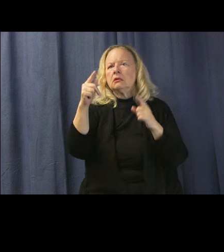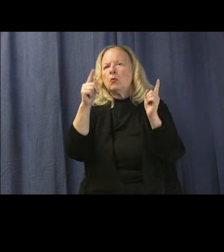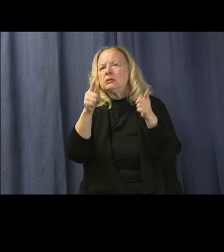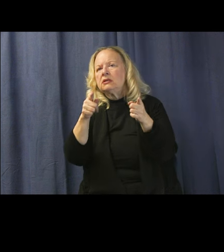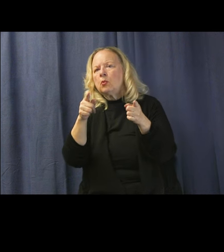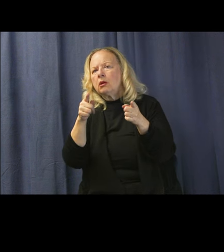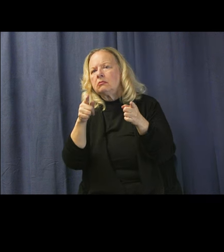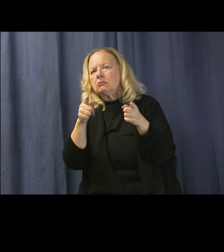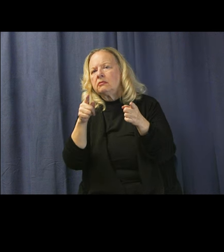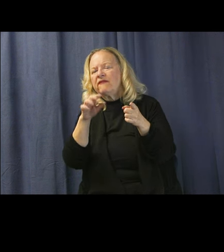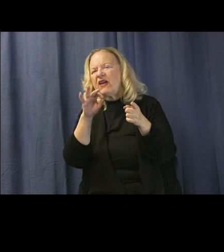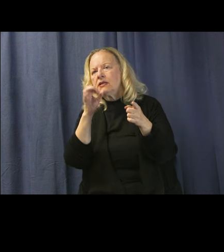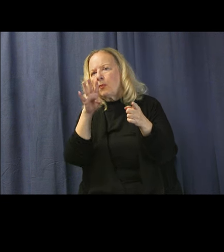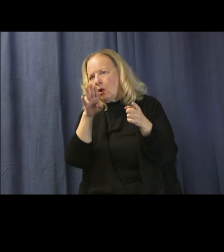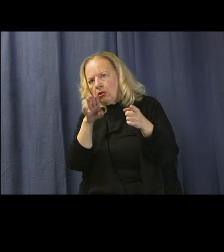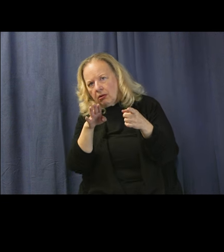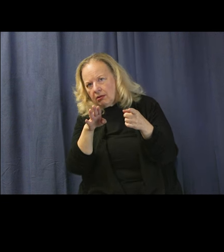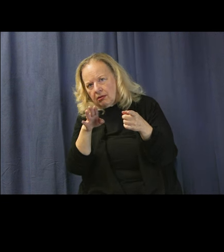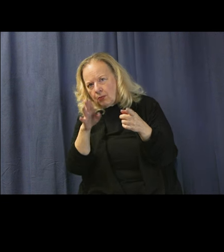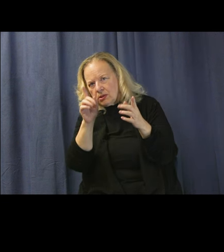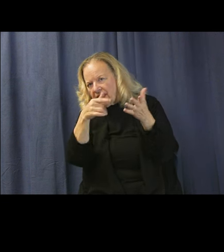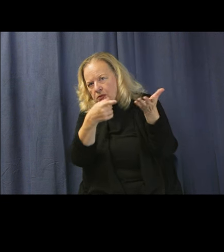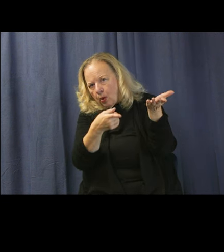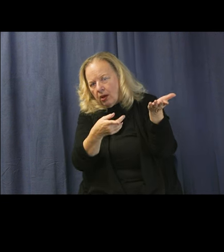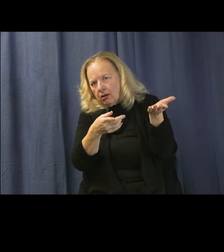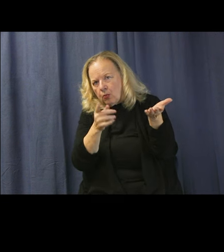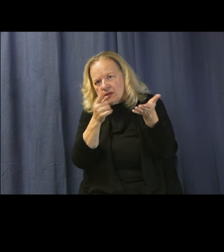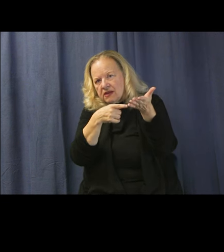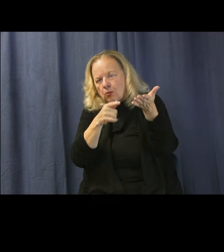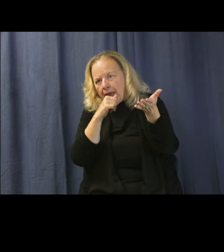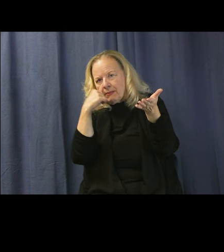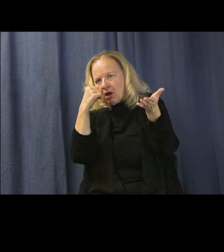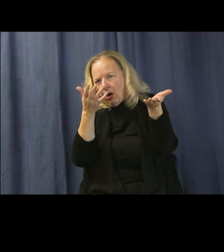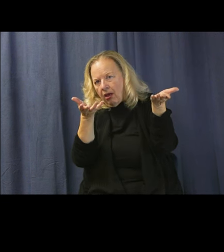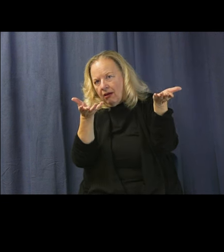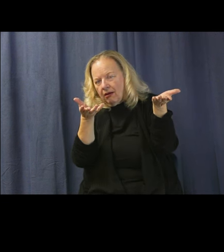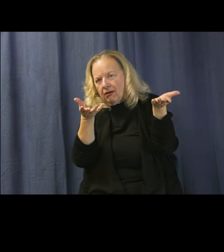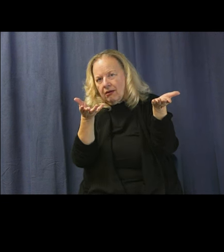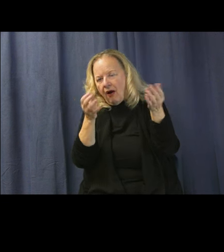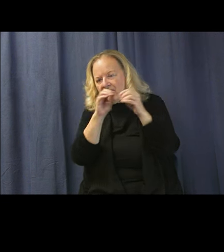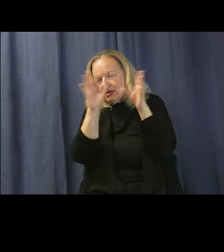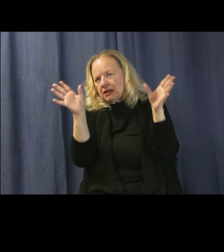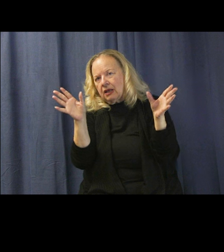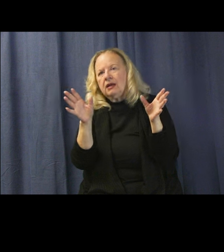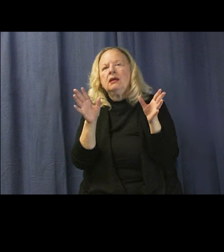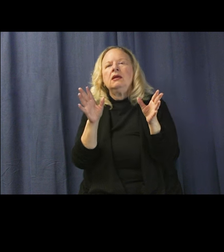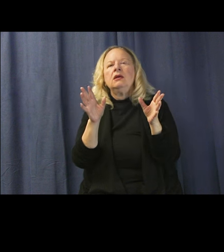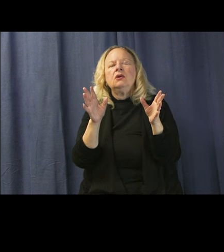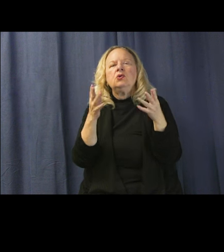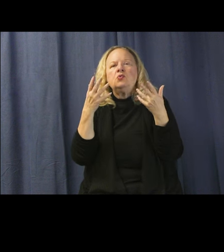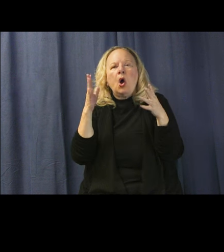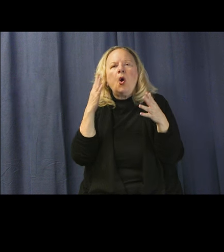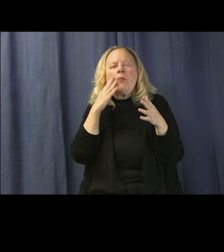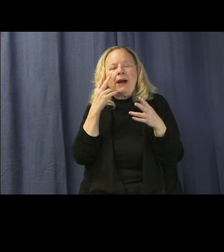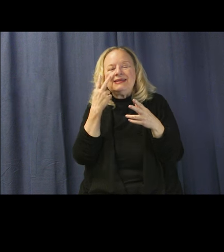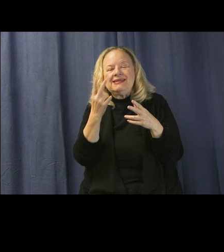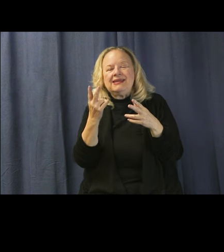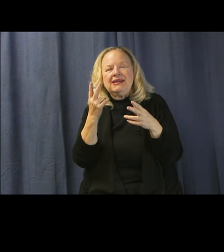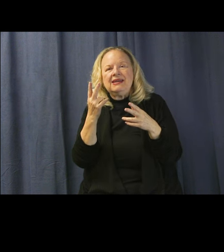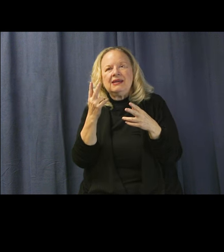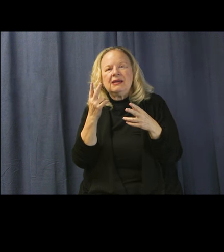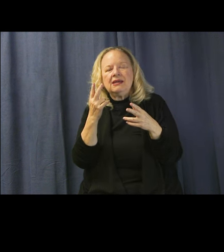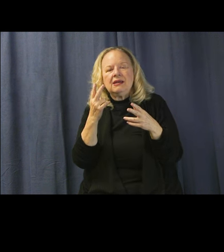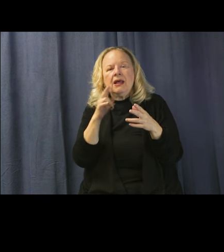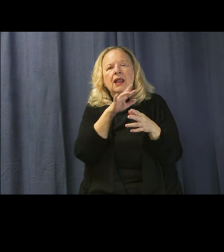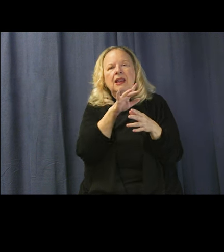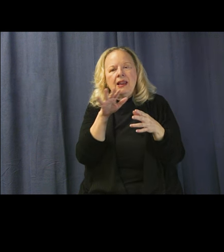What's this one? What's this one? What's this one? So you already know